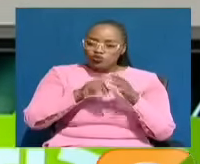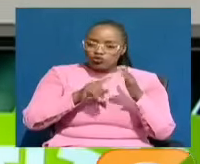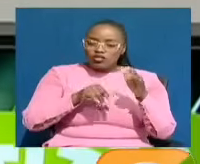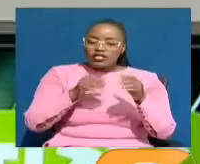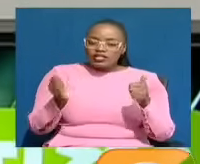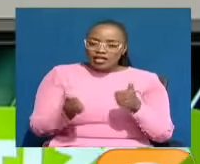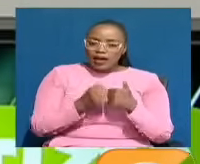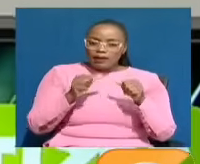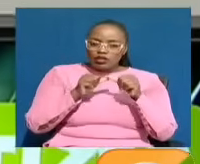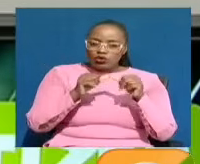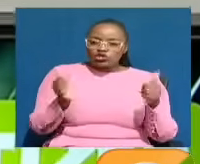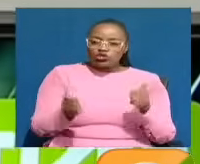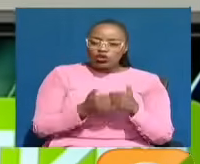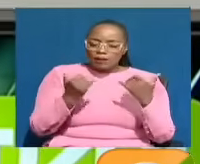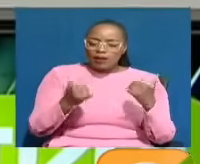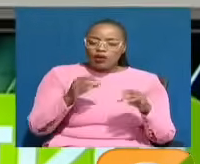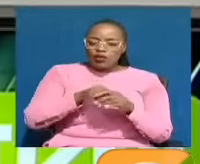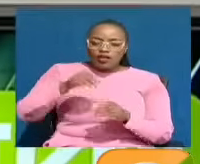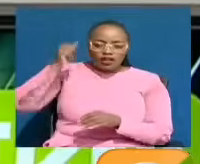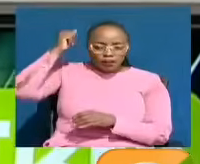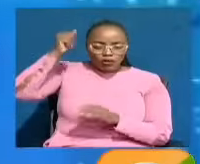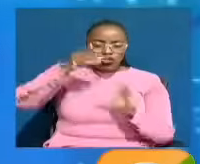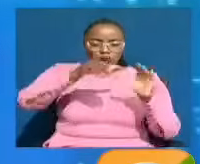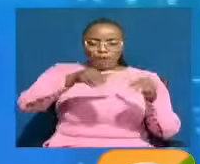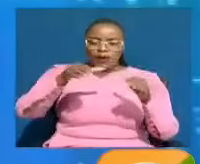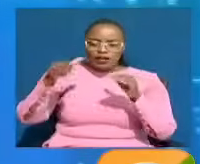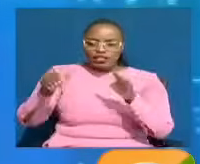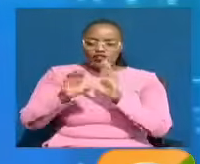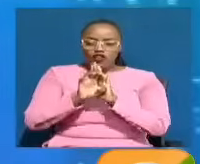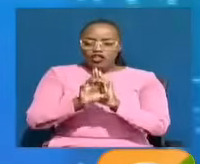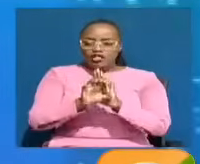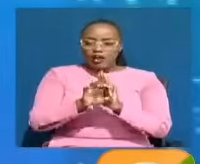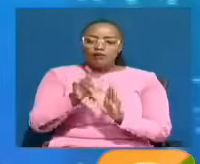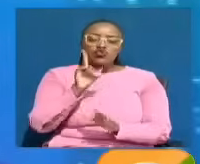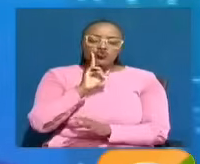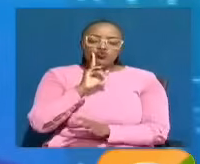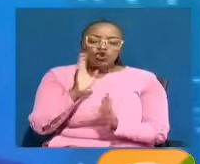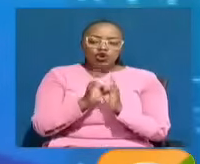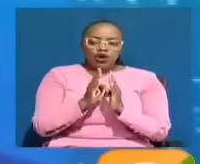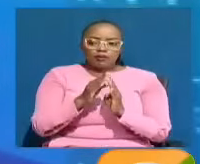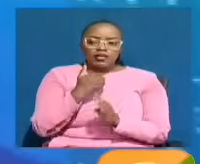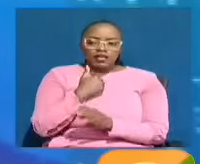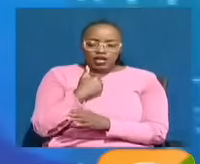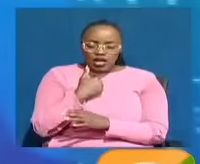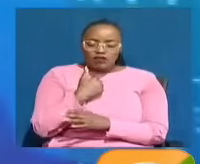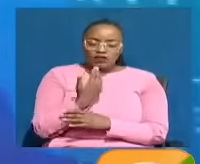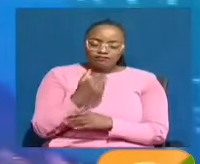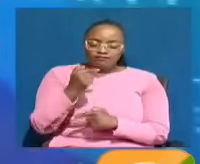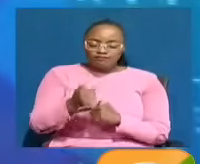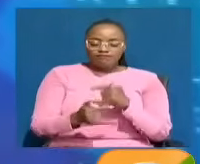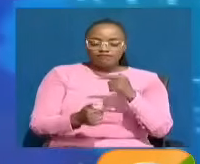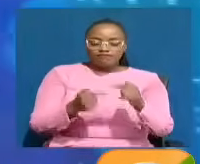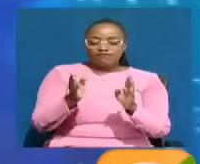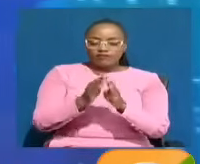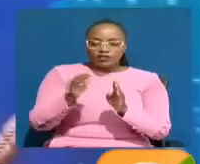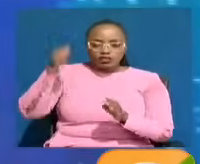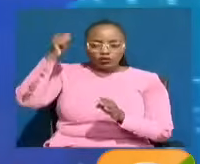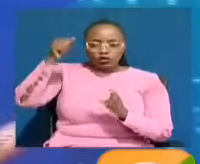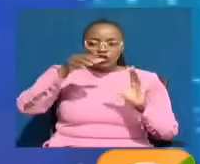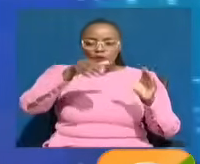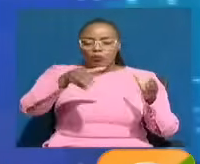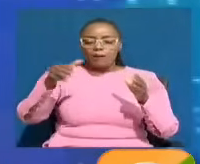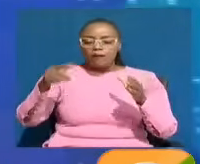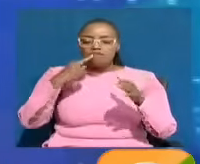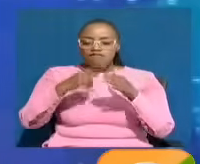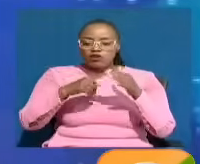is continuing to happen even within the political parties. For example, tomorrow we'll be having a meeting, and we have consequent meetings. Political party can say, for